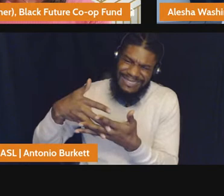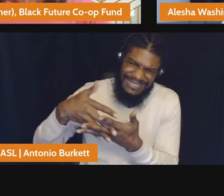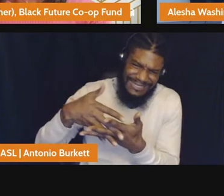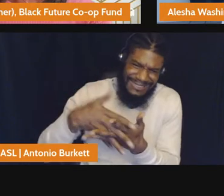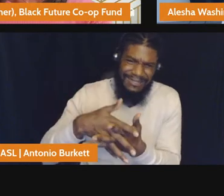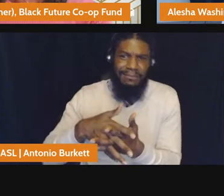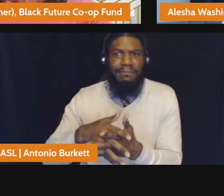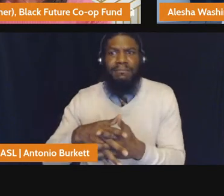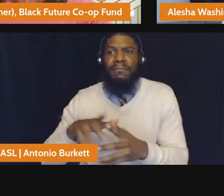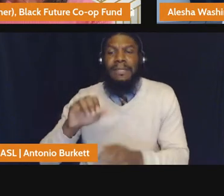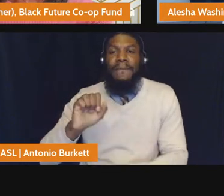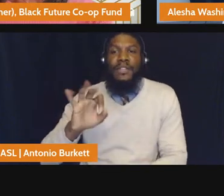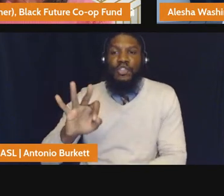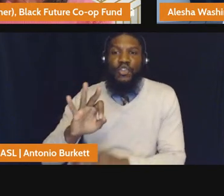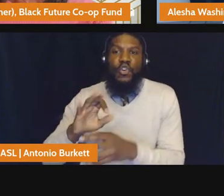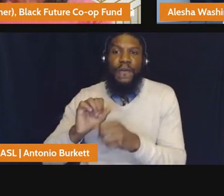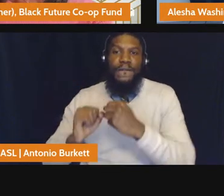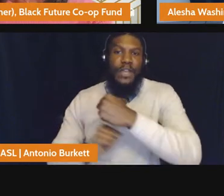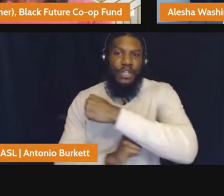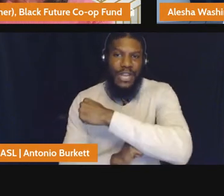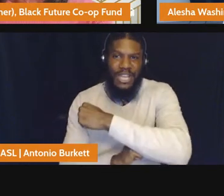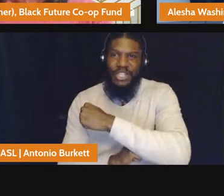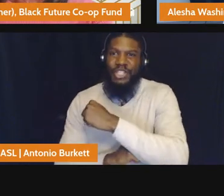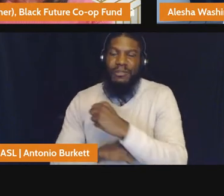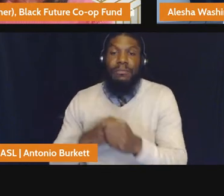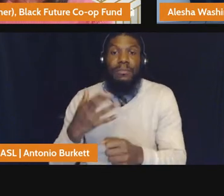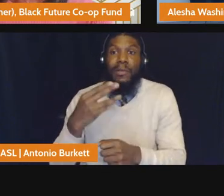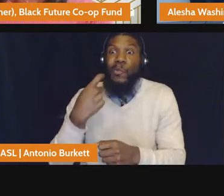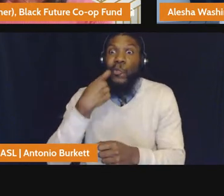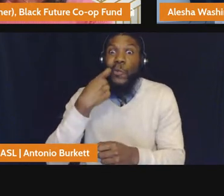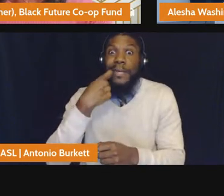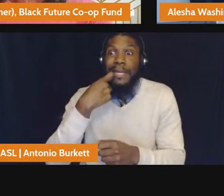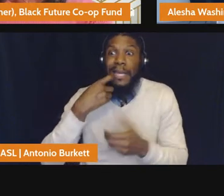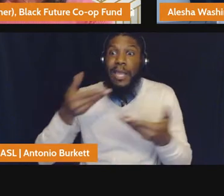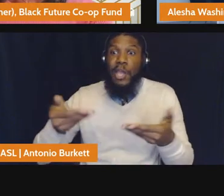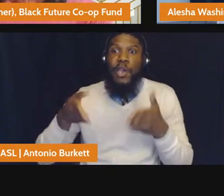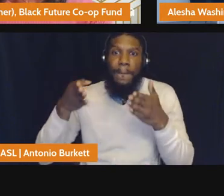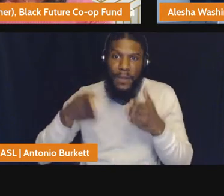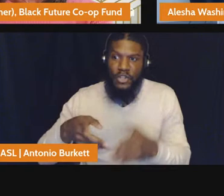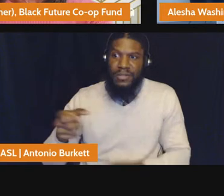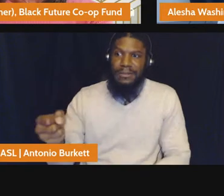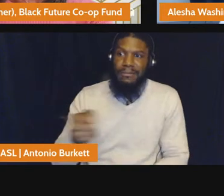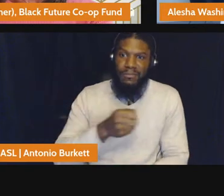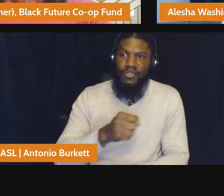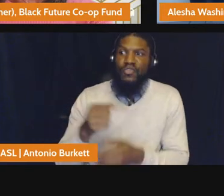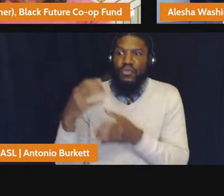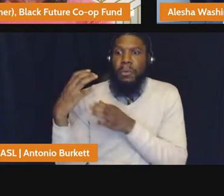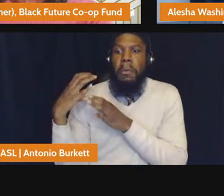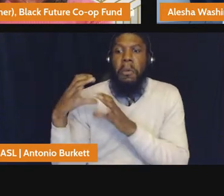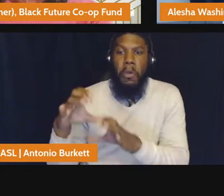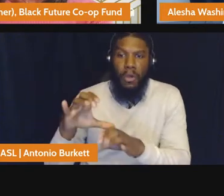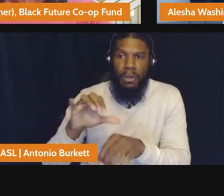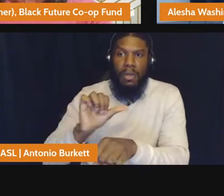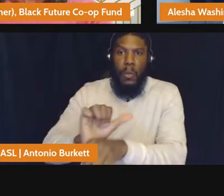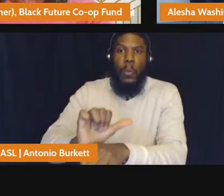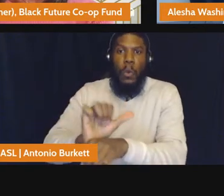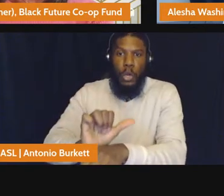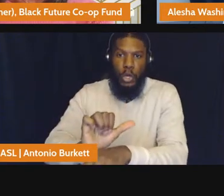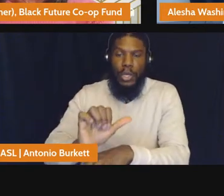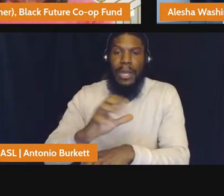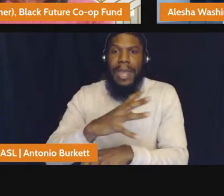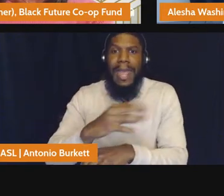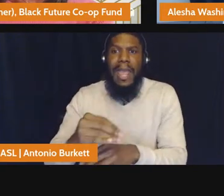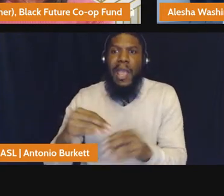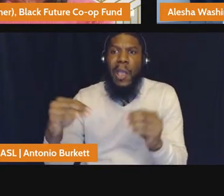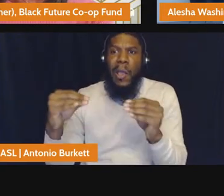and they've recently hired, a person to do that work and more aligned throughout all